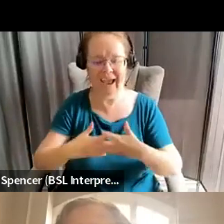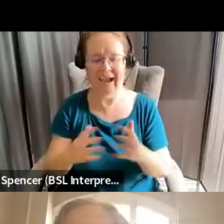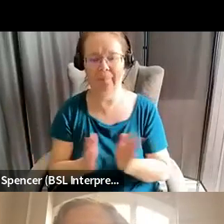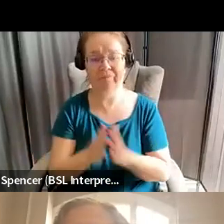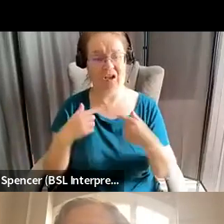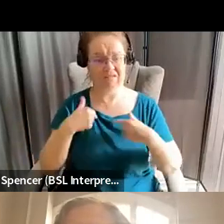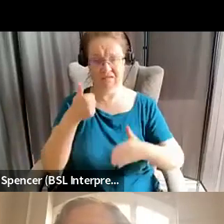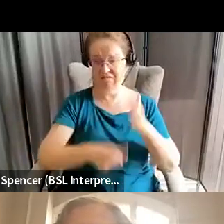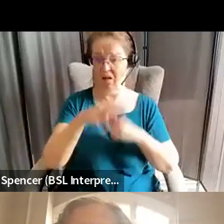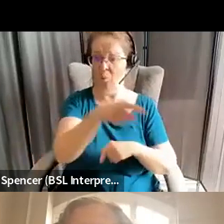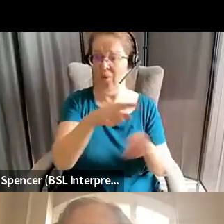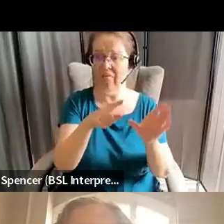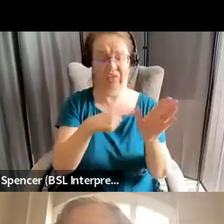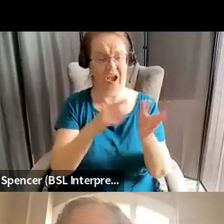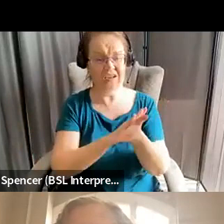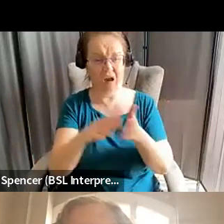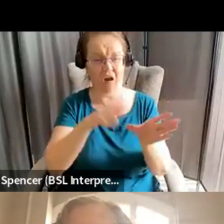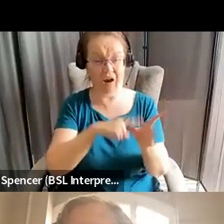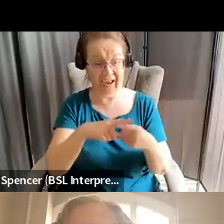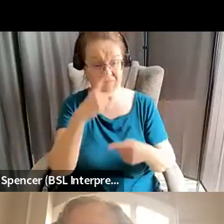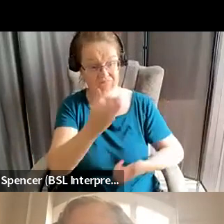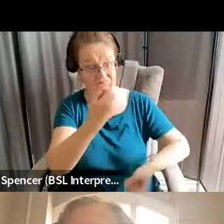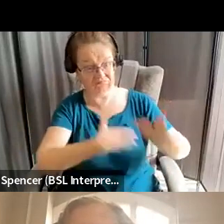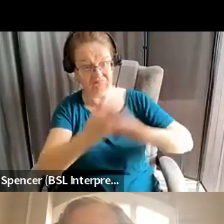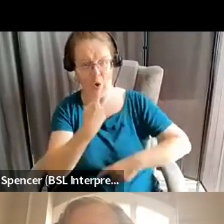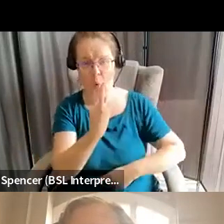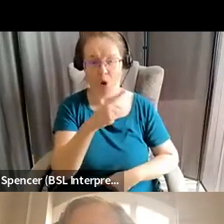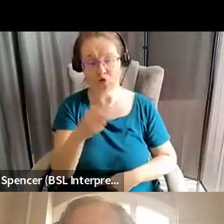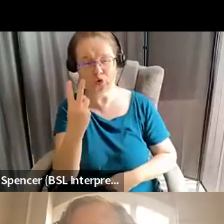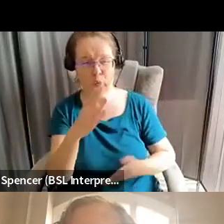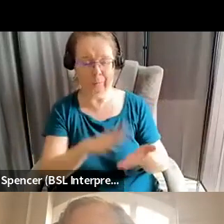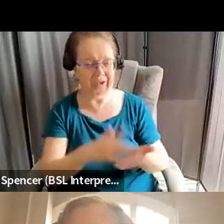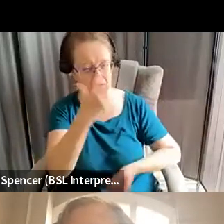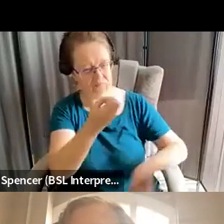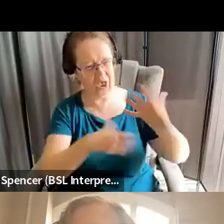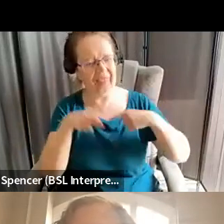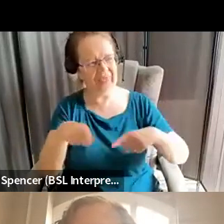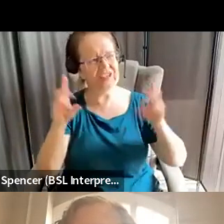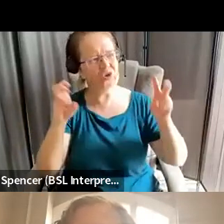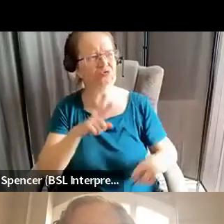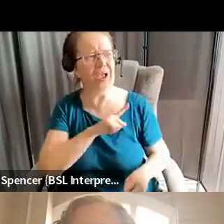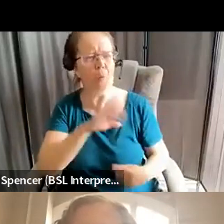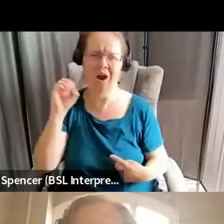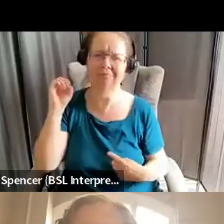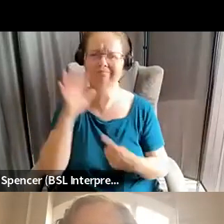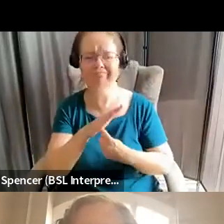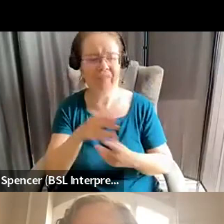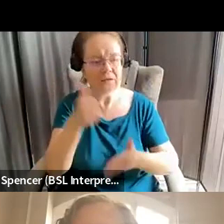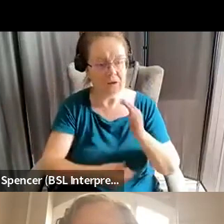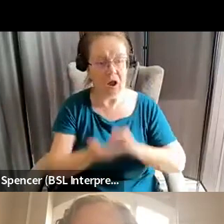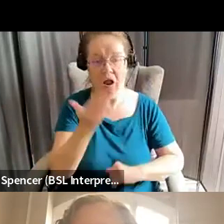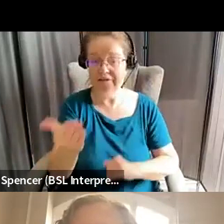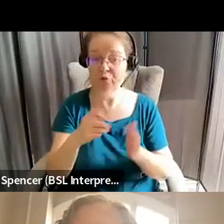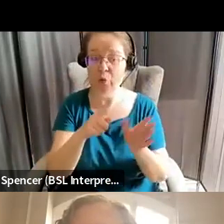Yahye. If you could please tell us a little bit more about yourself in 1 to 2 minutes and why this topic is something that really matters to you. So starting with yourself,